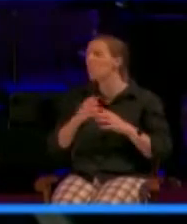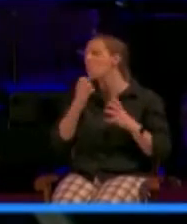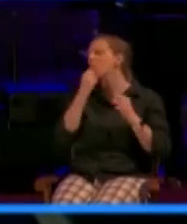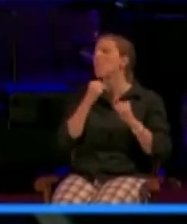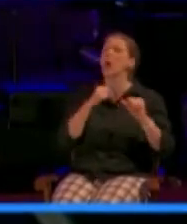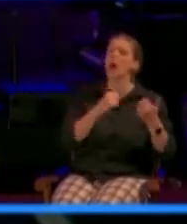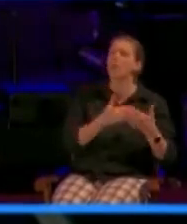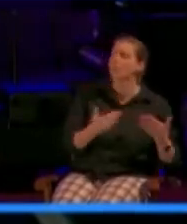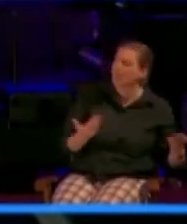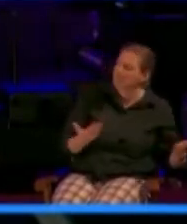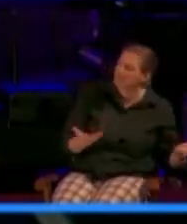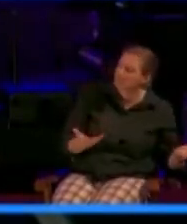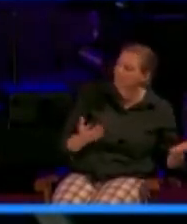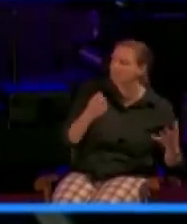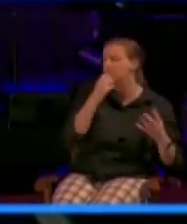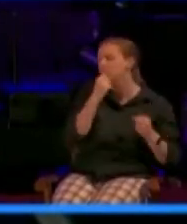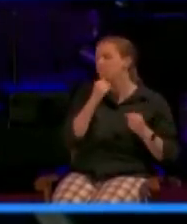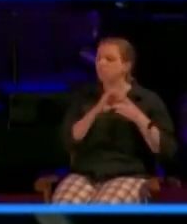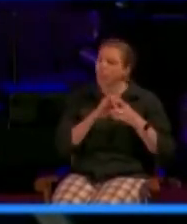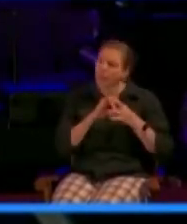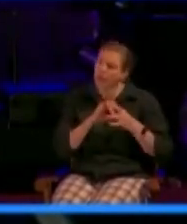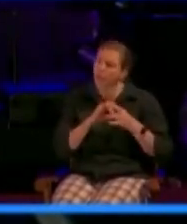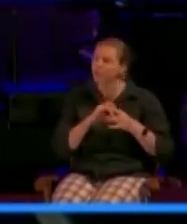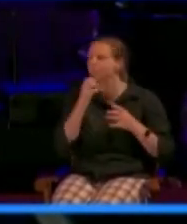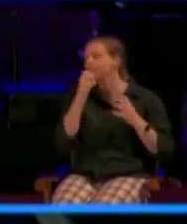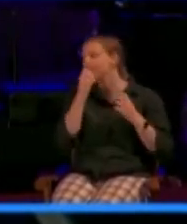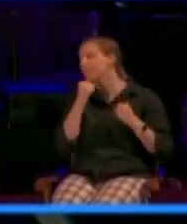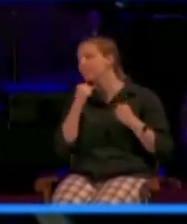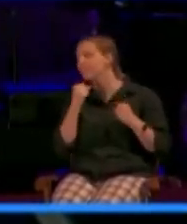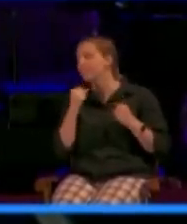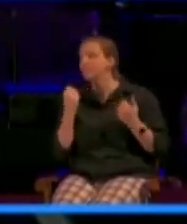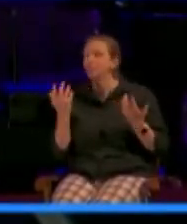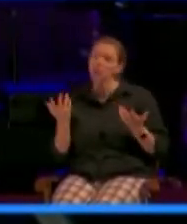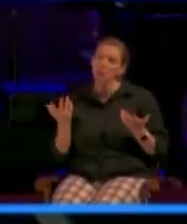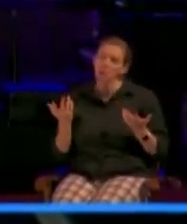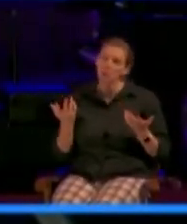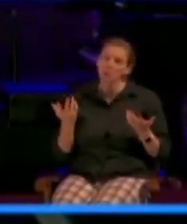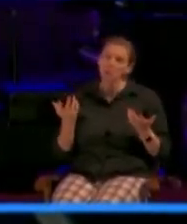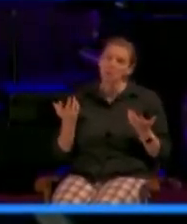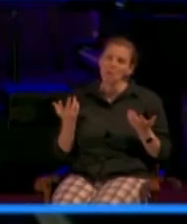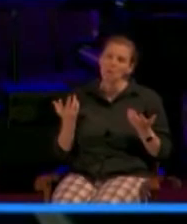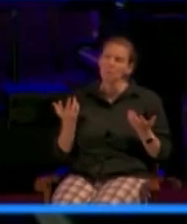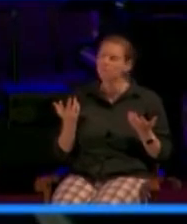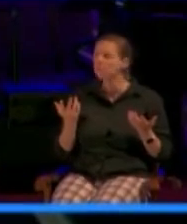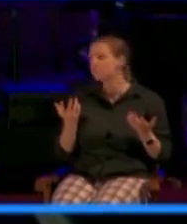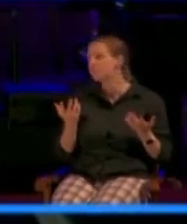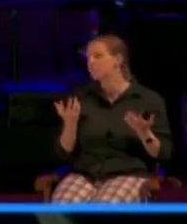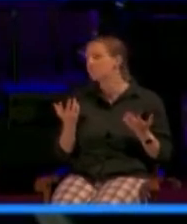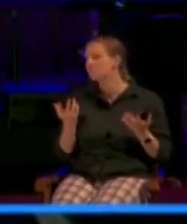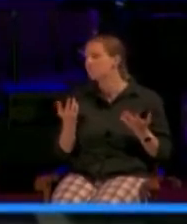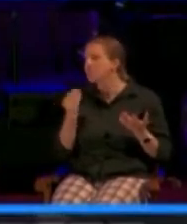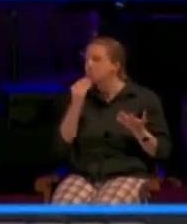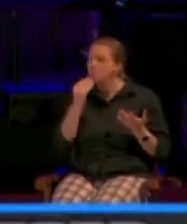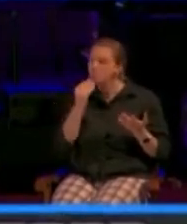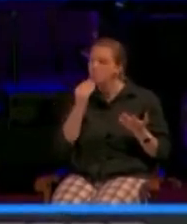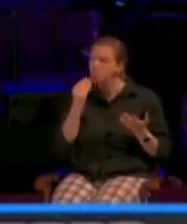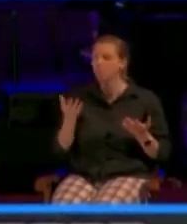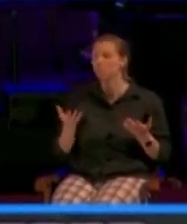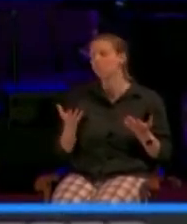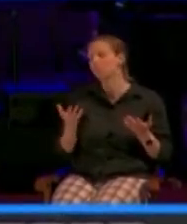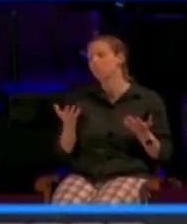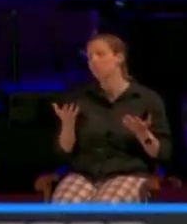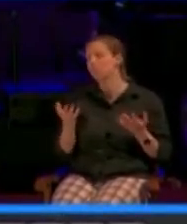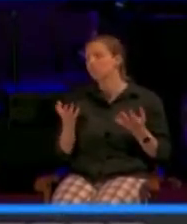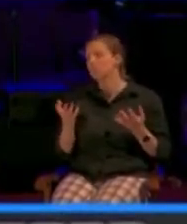while I was your pastor here. We have a nice home, and we're living comfortably. But God, I just tell you, when I surrendered ministry, I never had one single thought